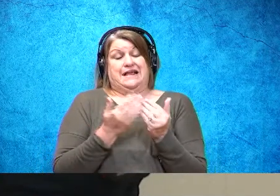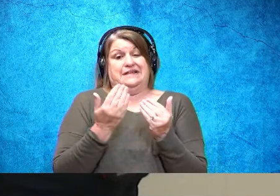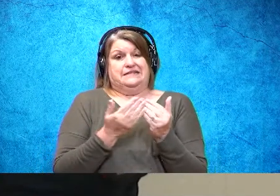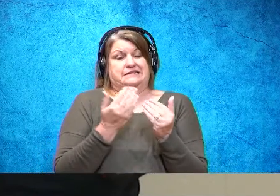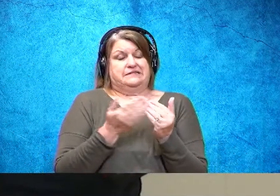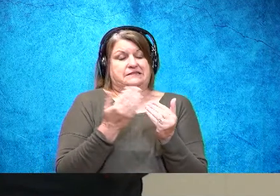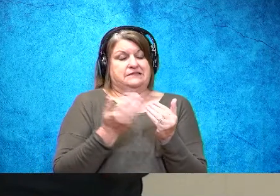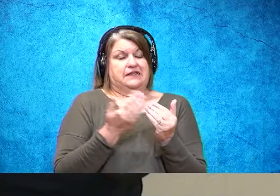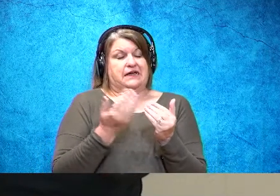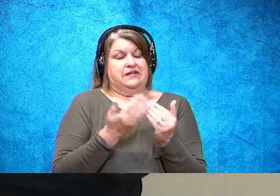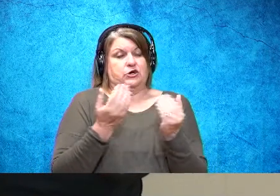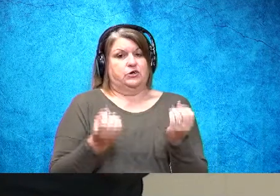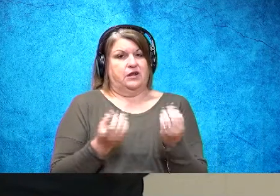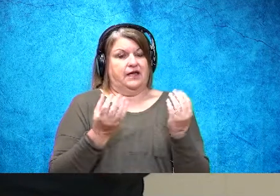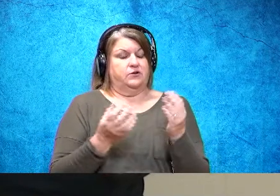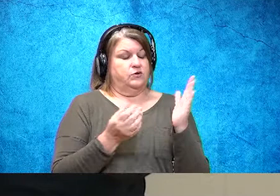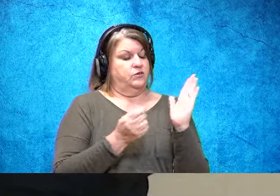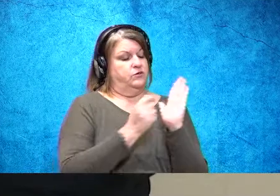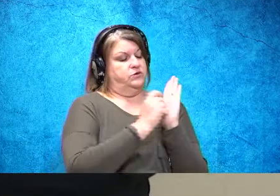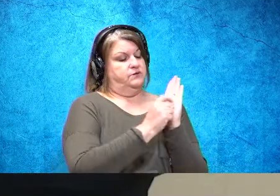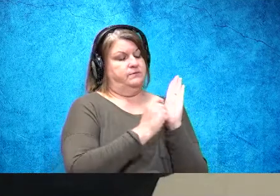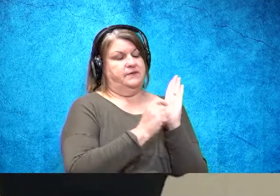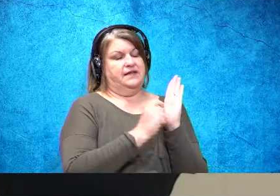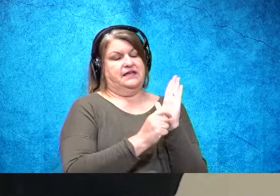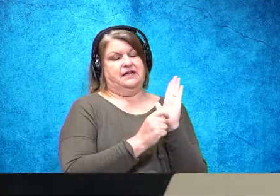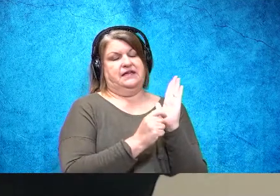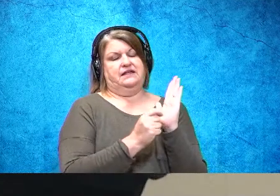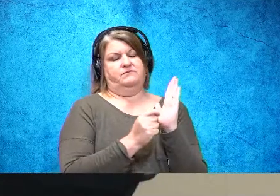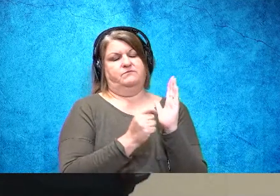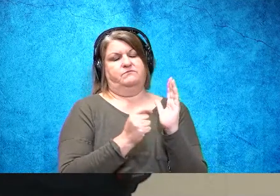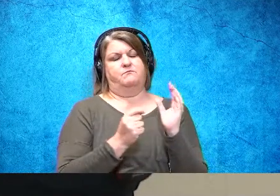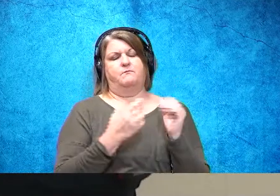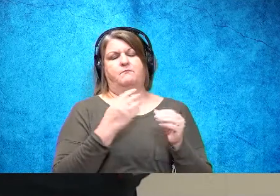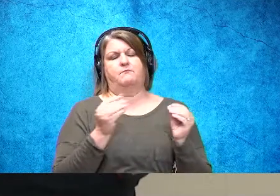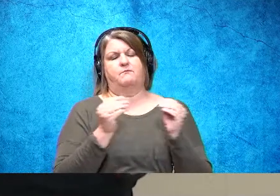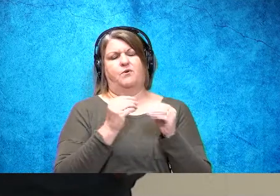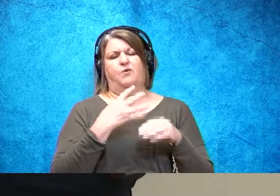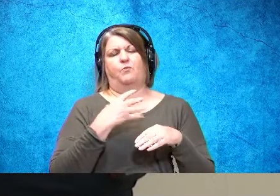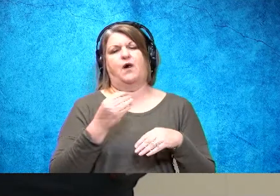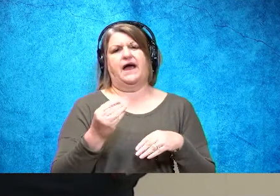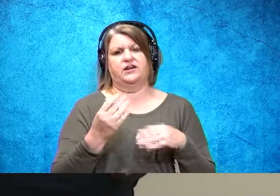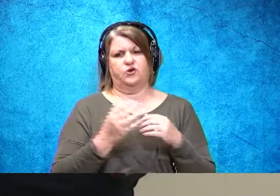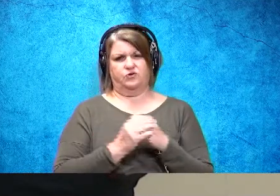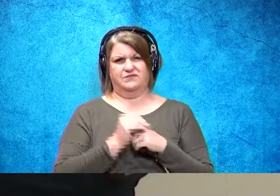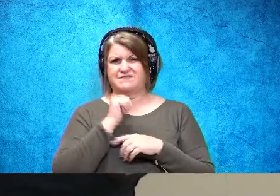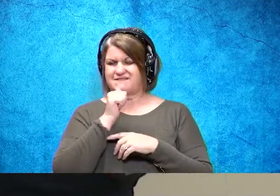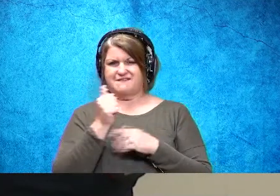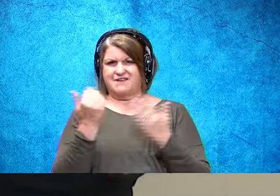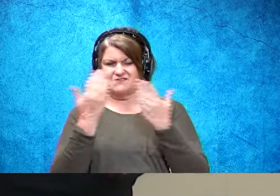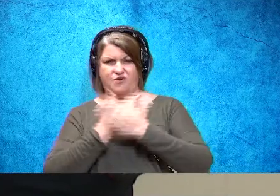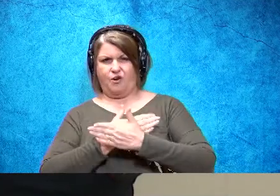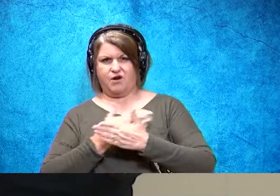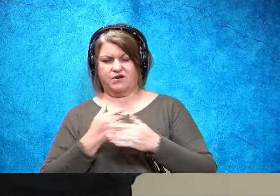value. You can make your robot look a little more three-dimensional. He can look a little more